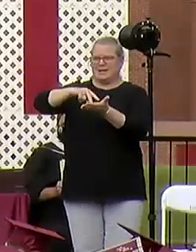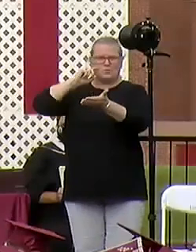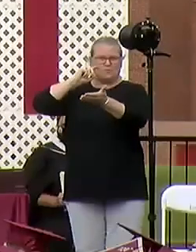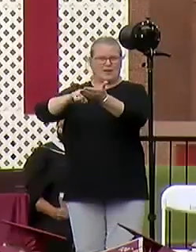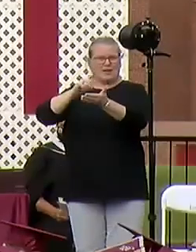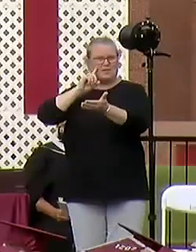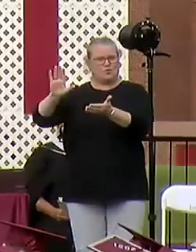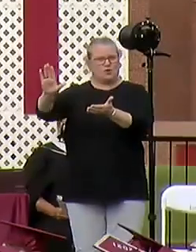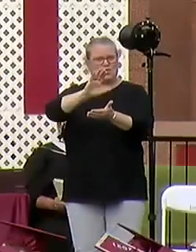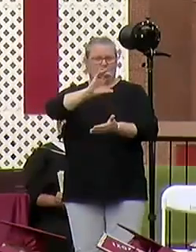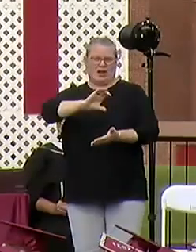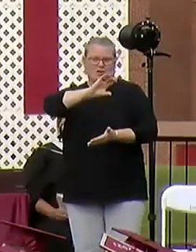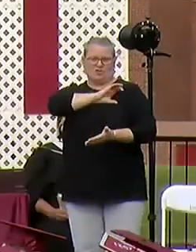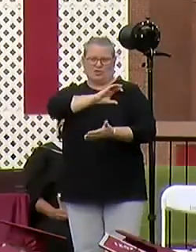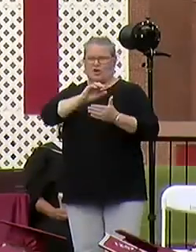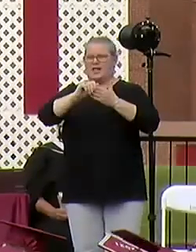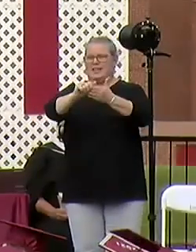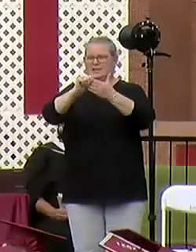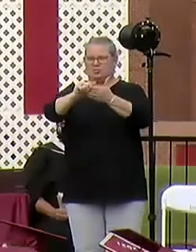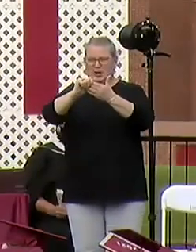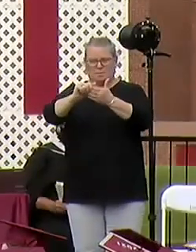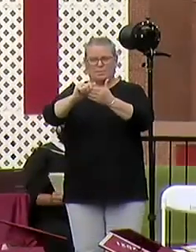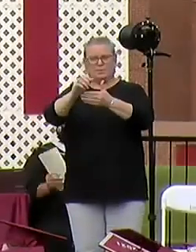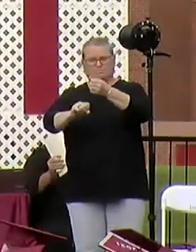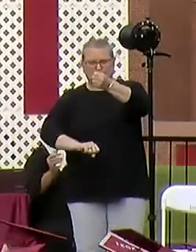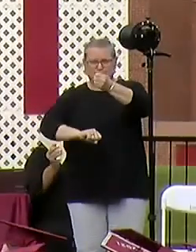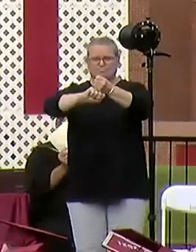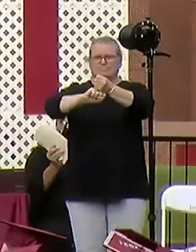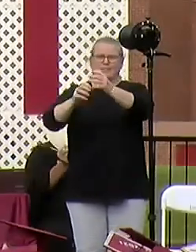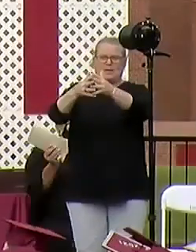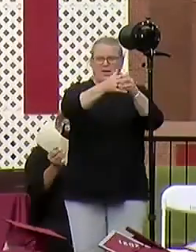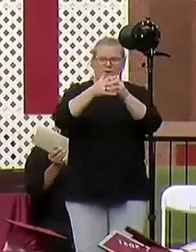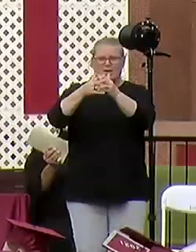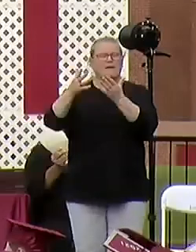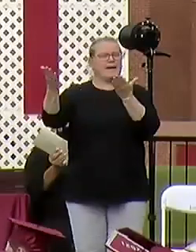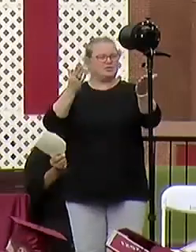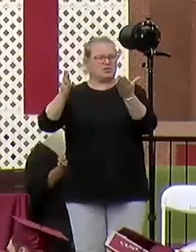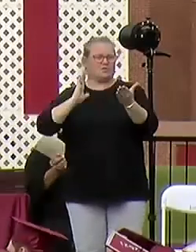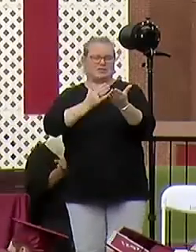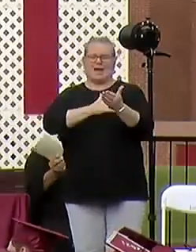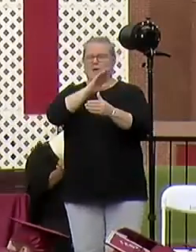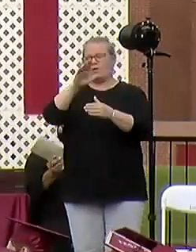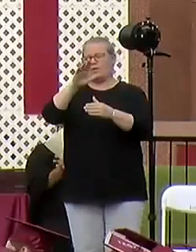their character, leadership, patriotism, and service to our nation.